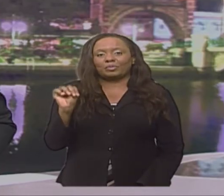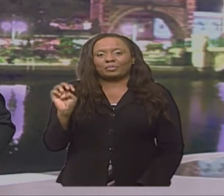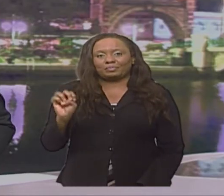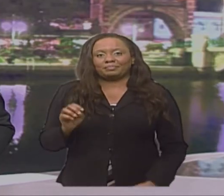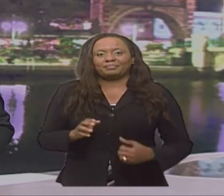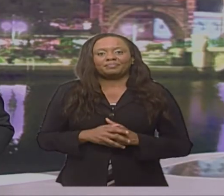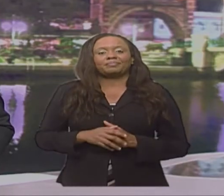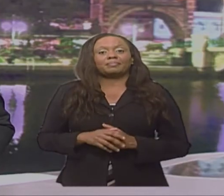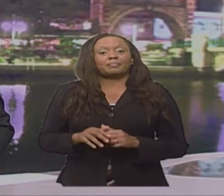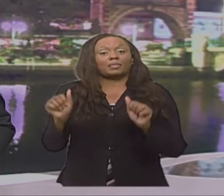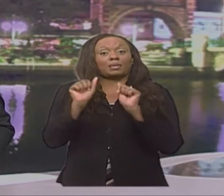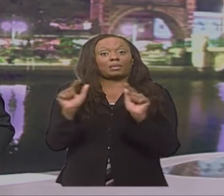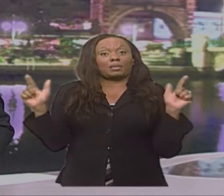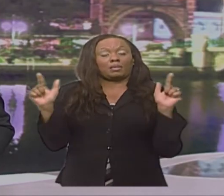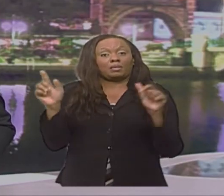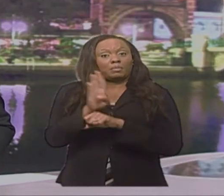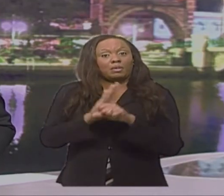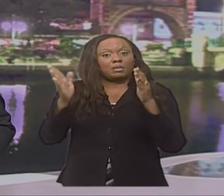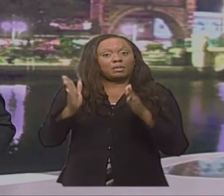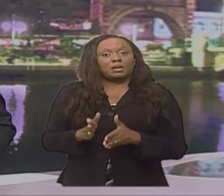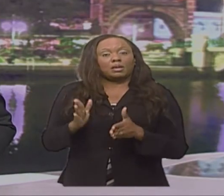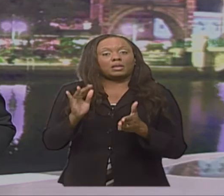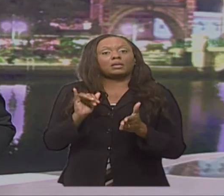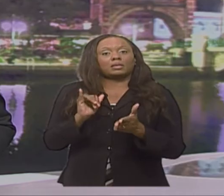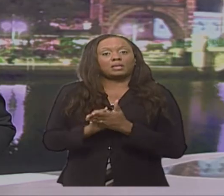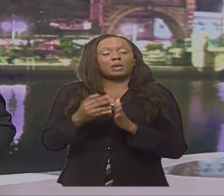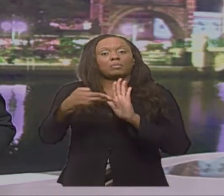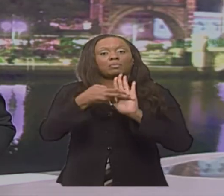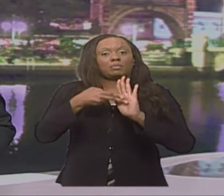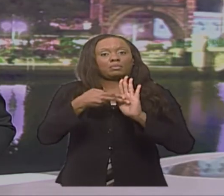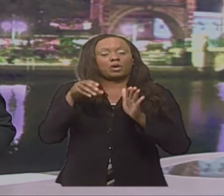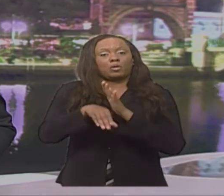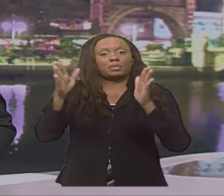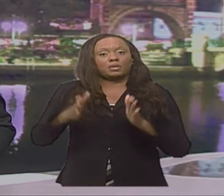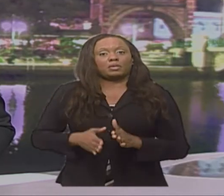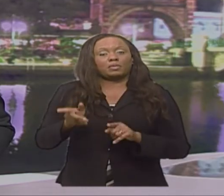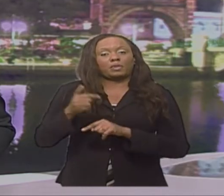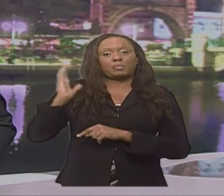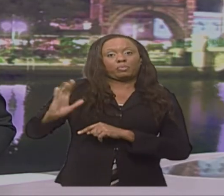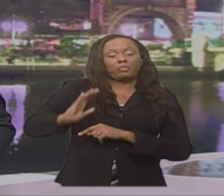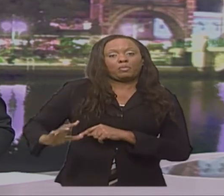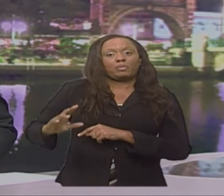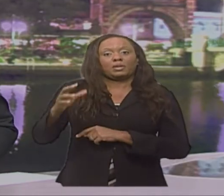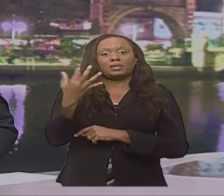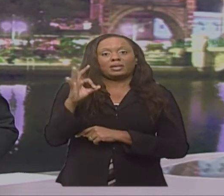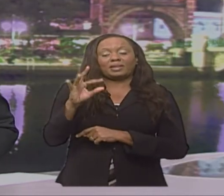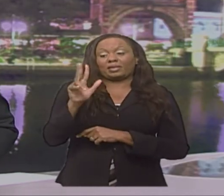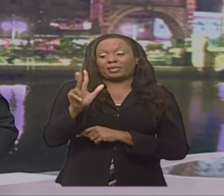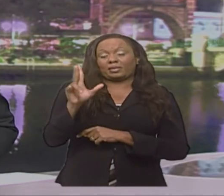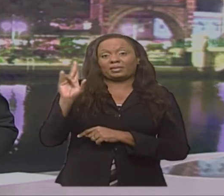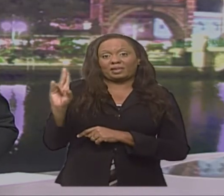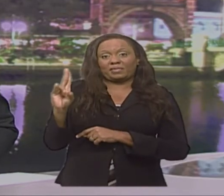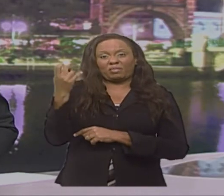all Barbadians deemed as criminals because of their role in the 1930s labor riots have been formally pardoned. Prime Minister Frundle Stewart